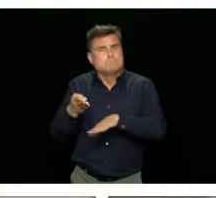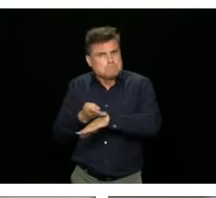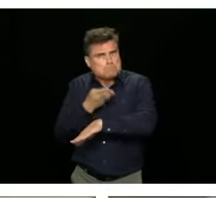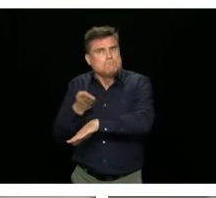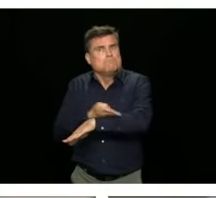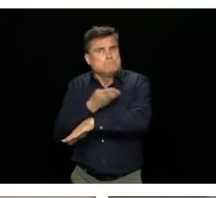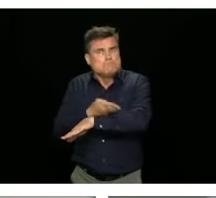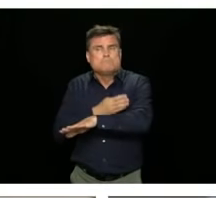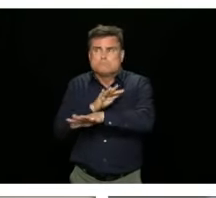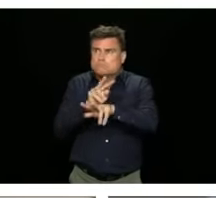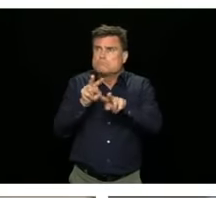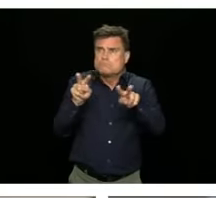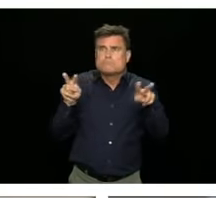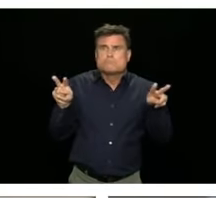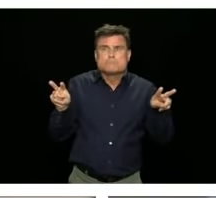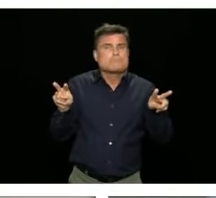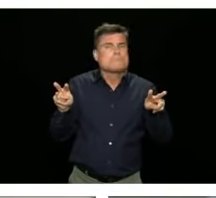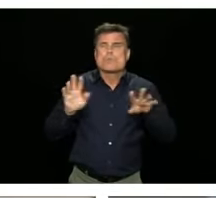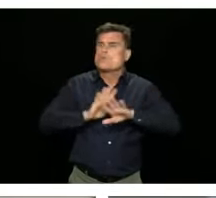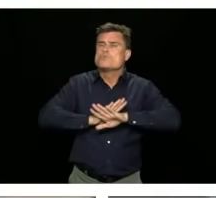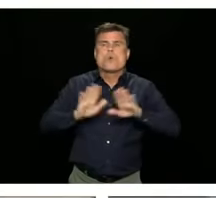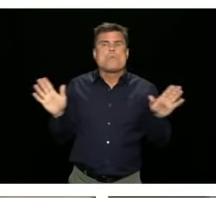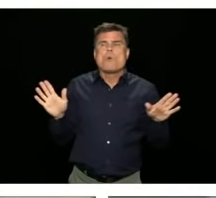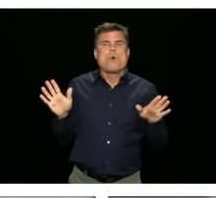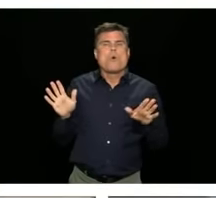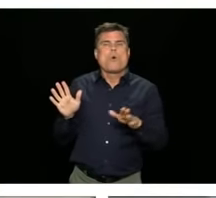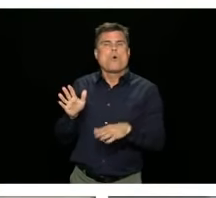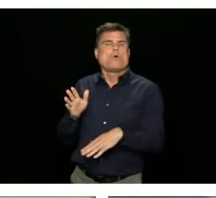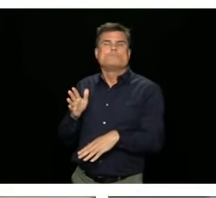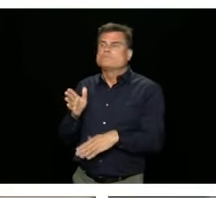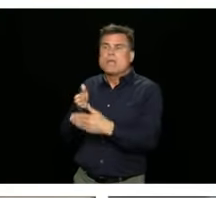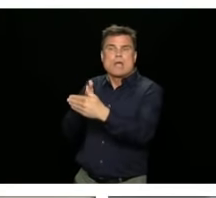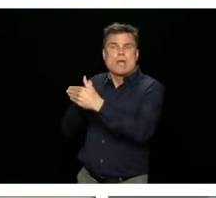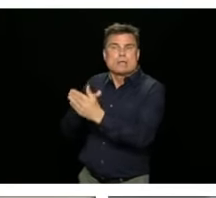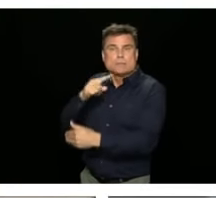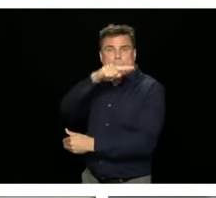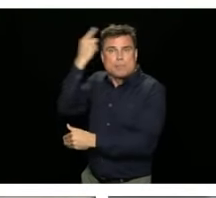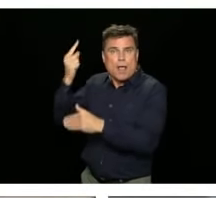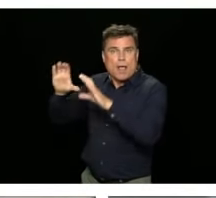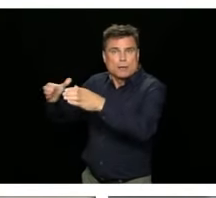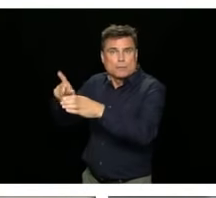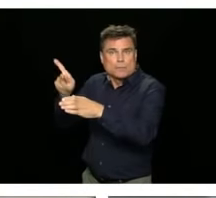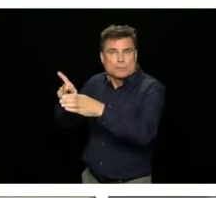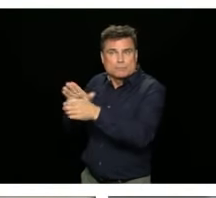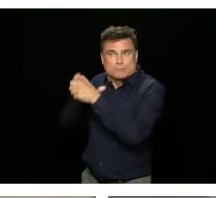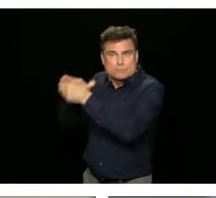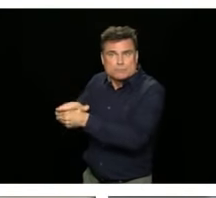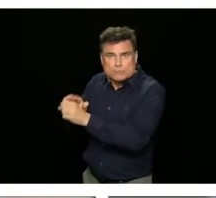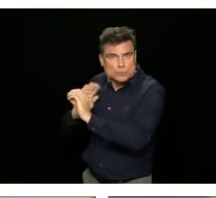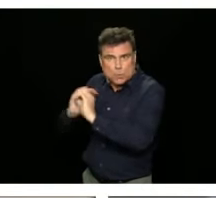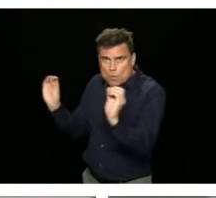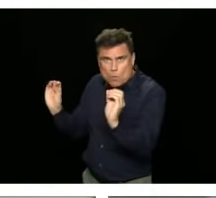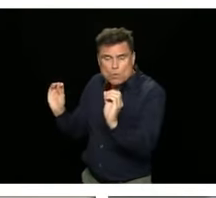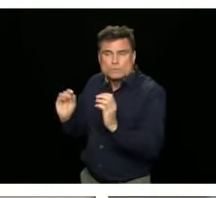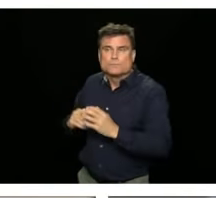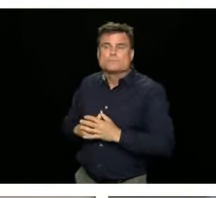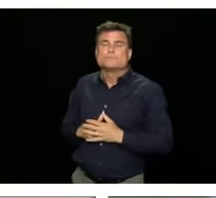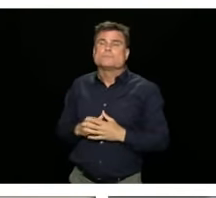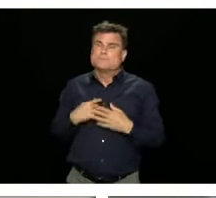from the TRC, the UNDRIP, and other anti-colonial, decolonial,